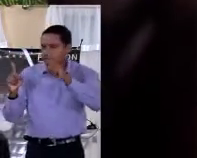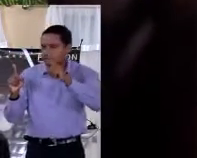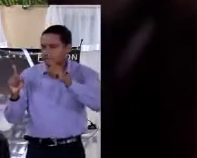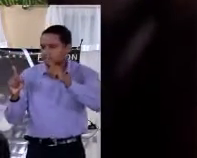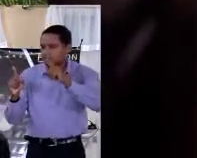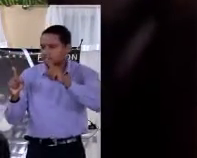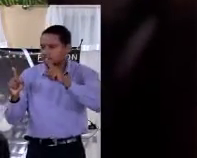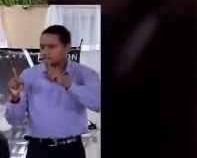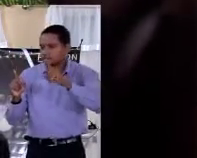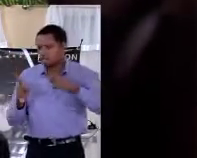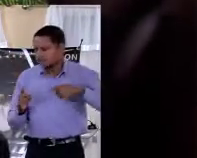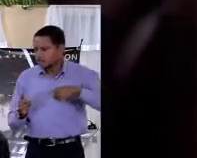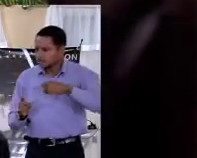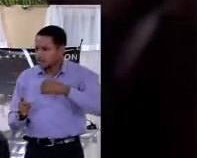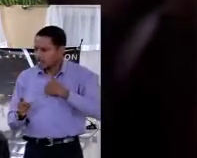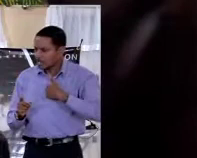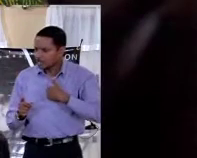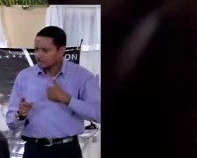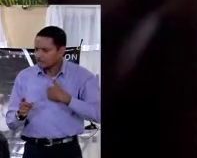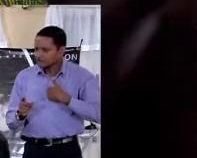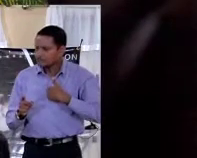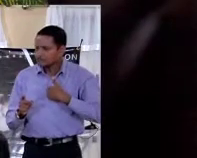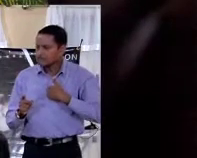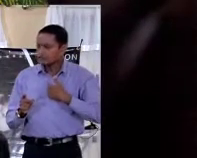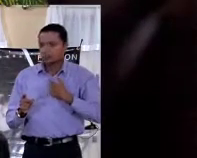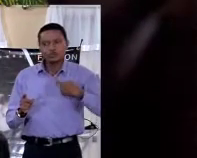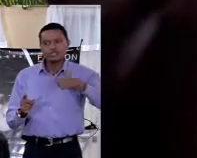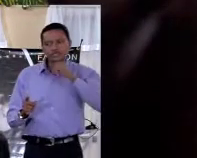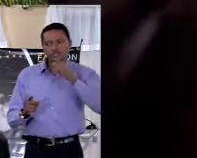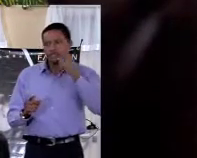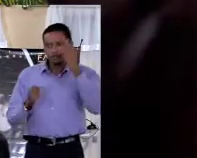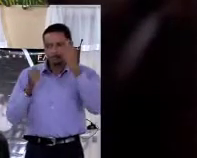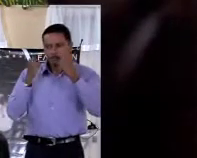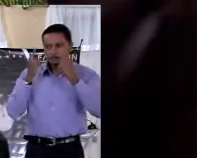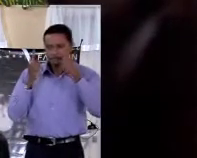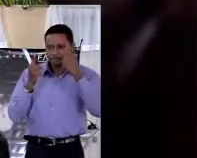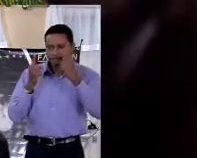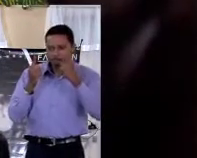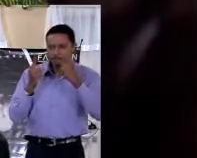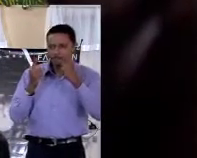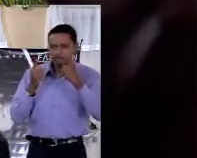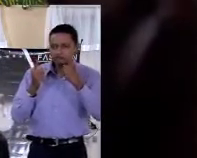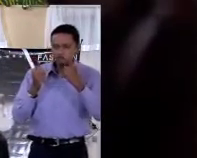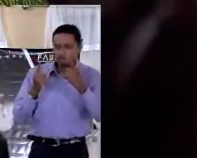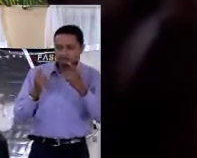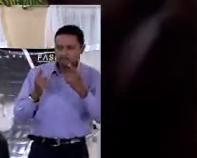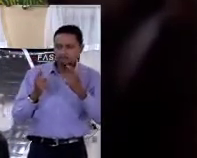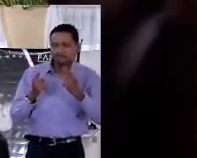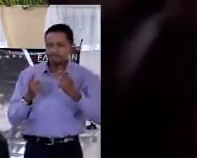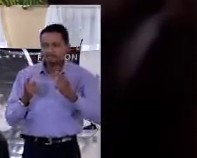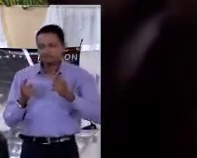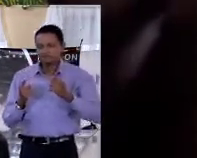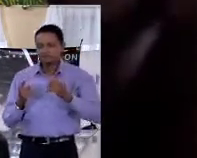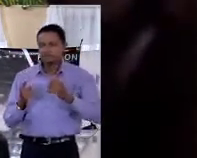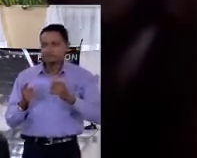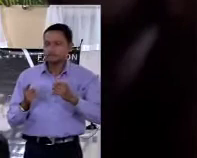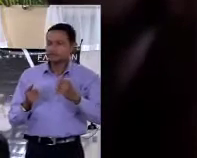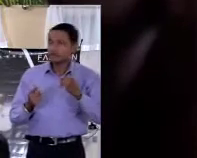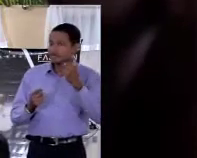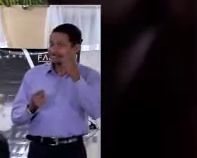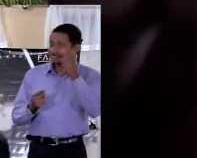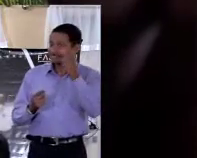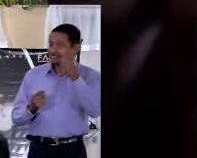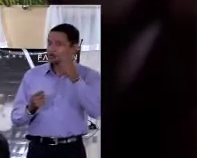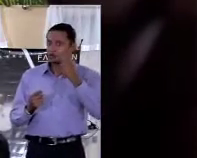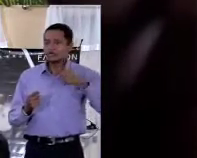We have a situation, of course, where we do not understand our aesthetic and we can't articulate it. Part of the reason why is because we don't